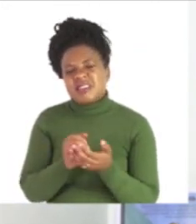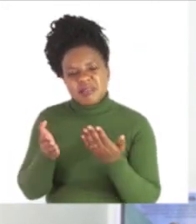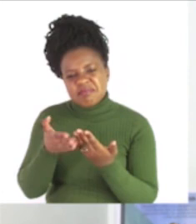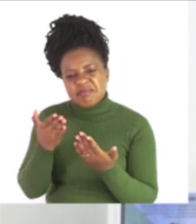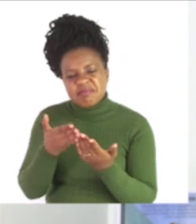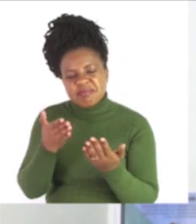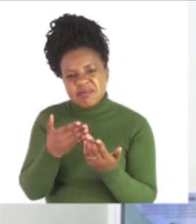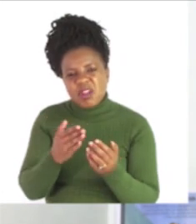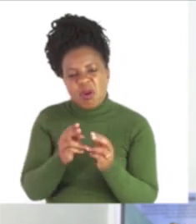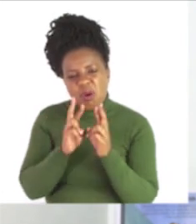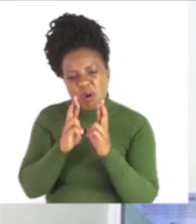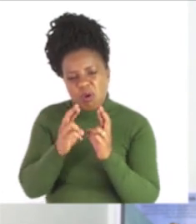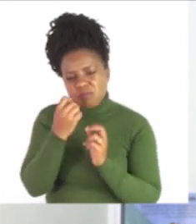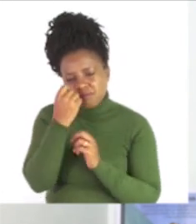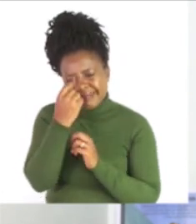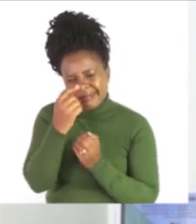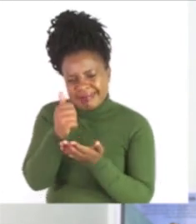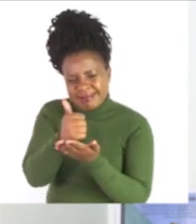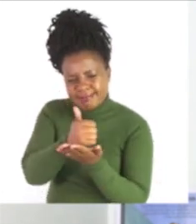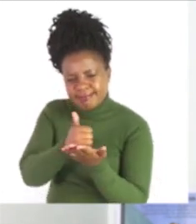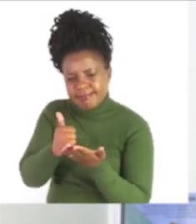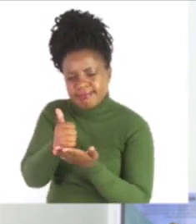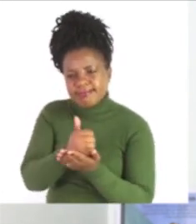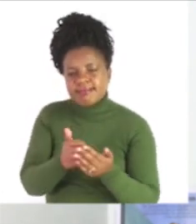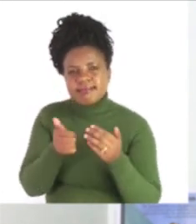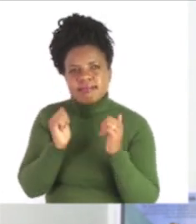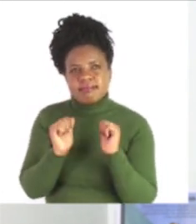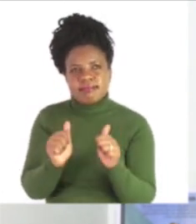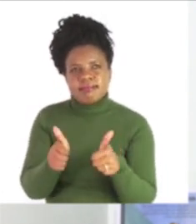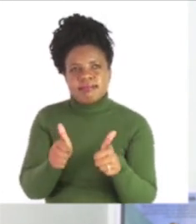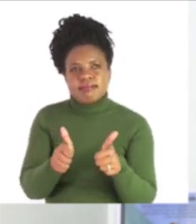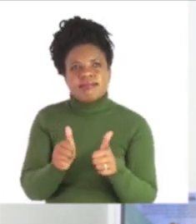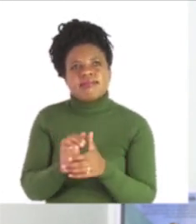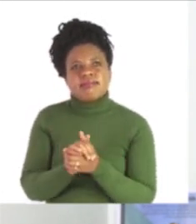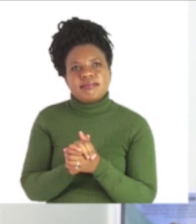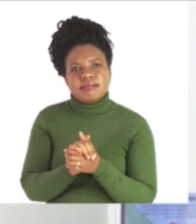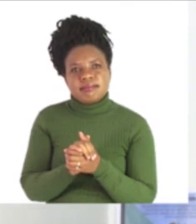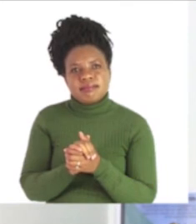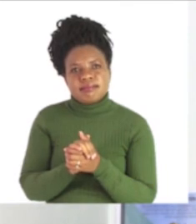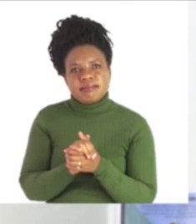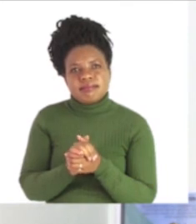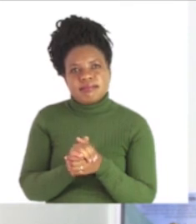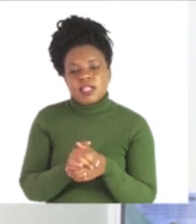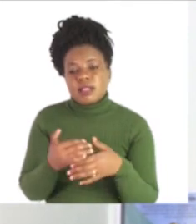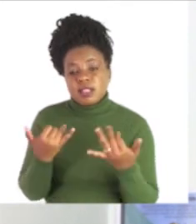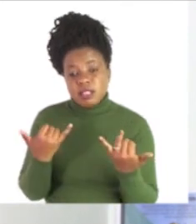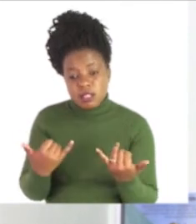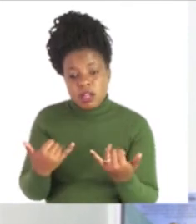easier to do and clear. So we have to go back to our